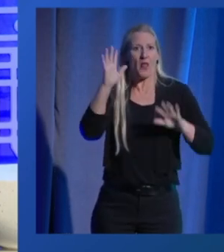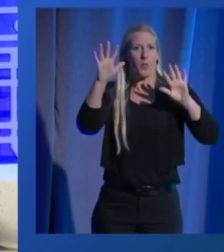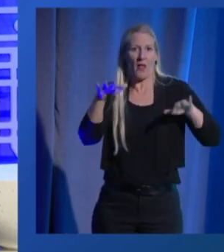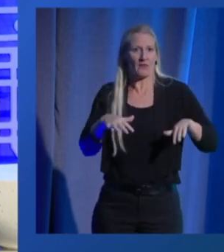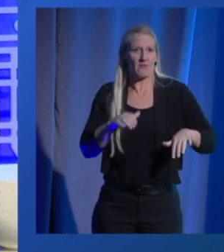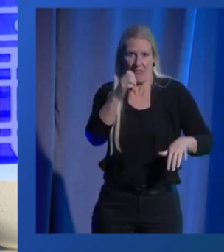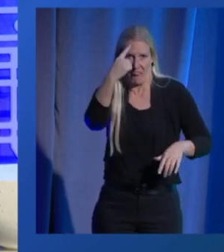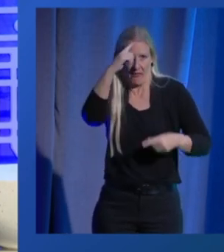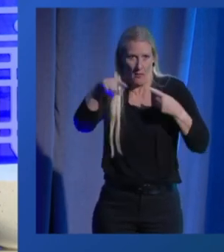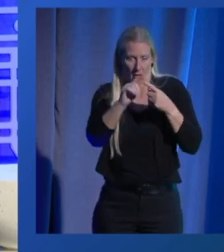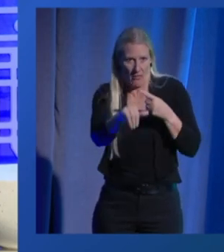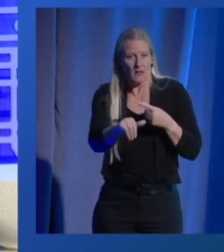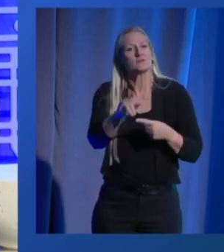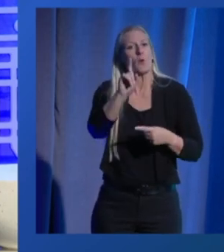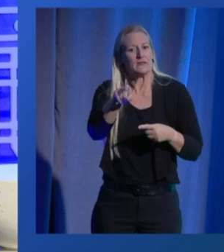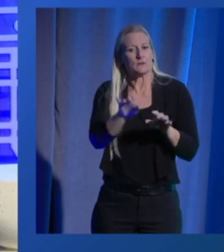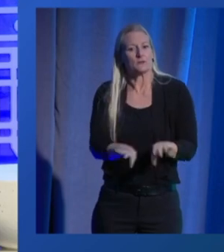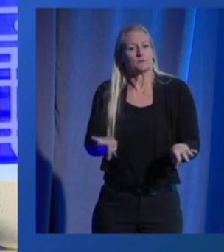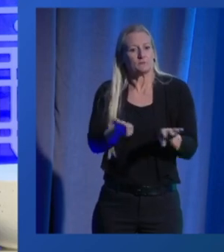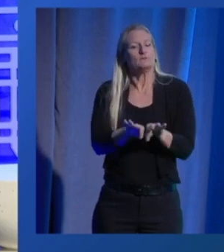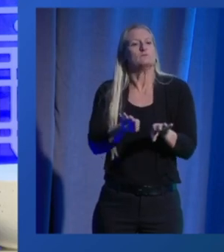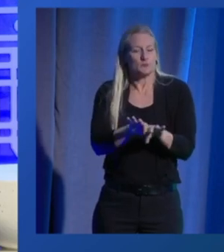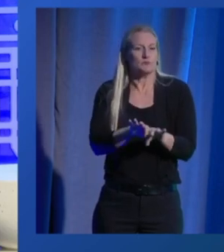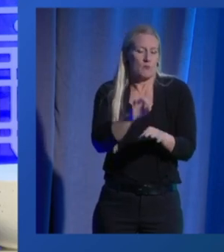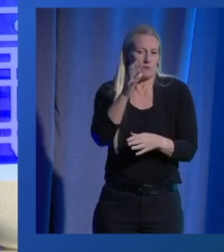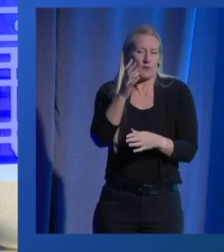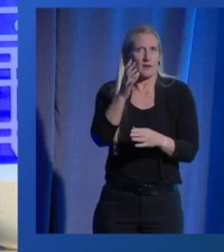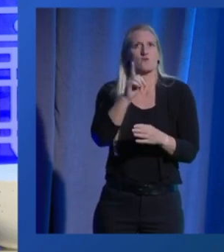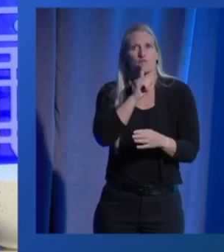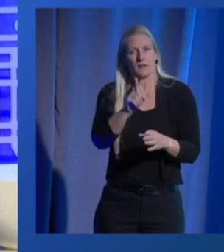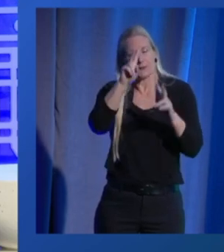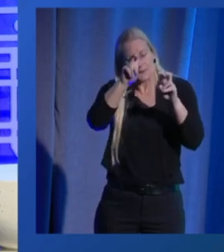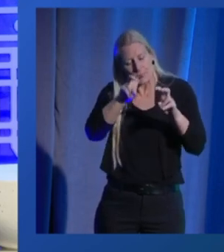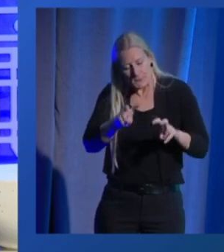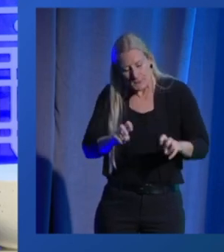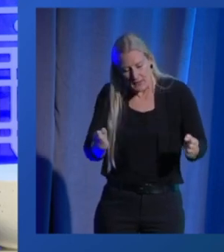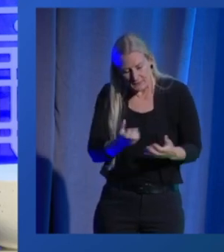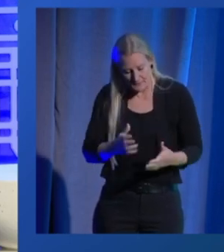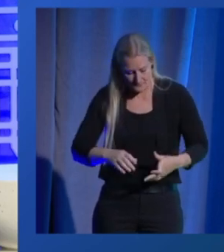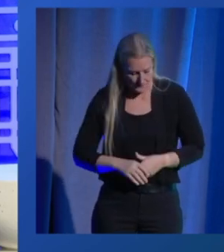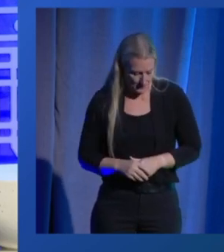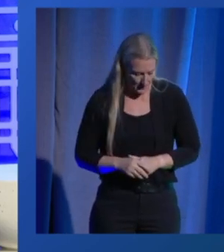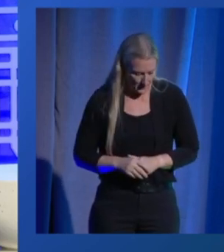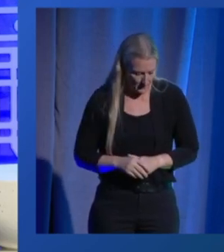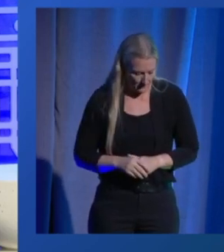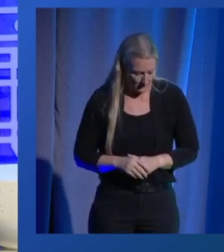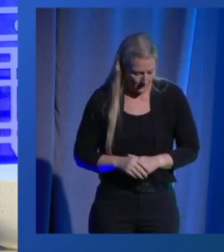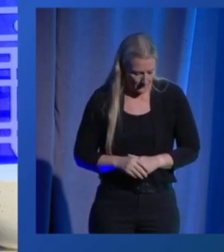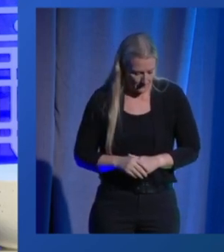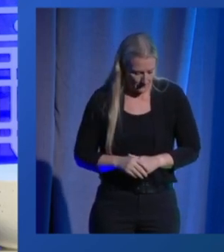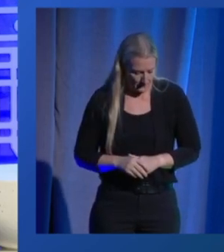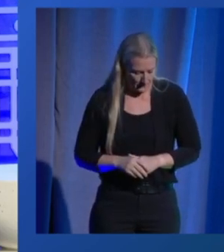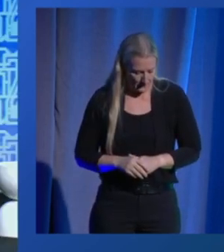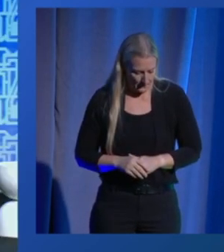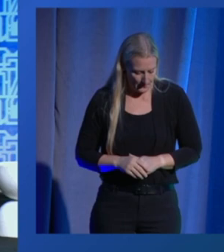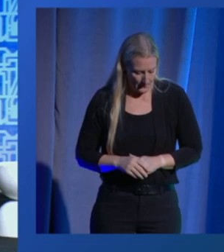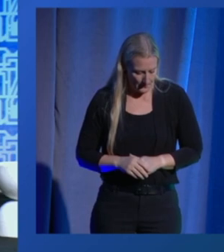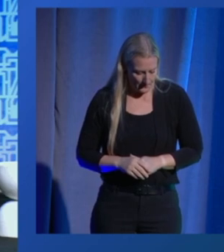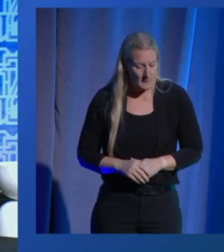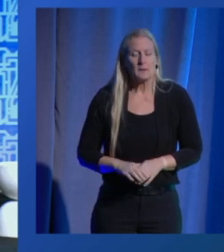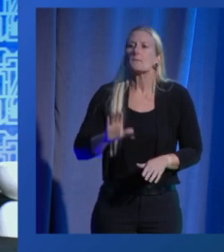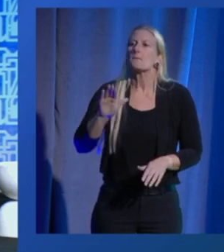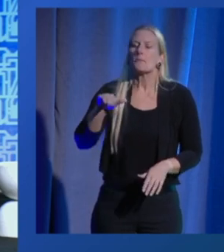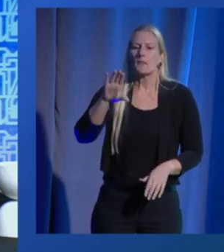their Chief data officers Captain Yan earlier today we heard from uh one of our Keynotes about U the war